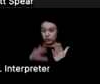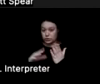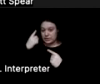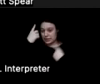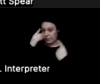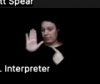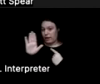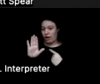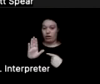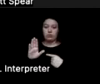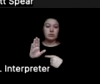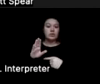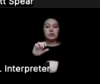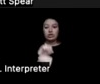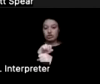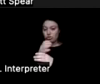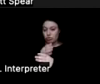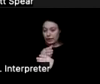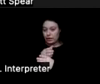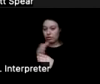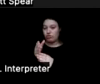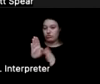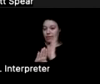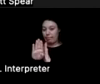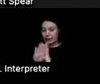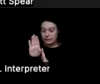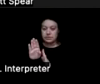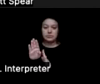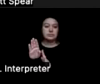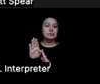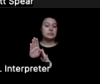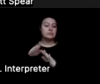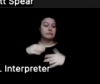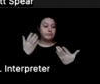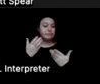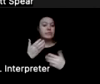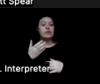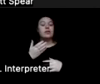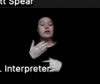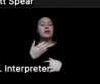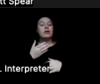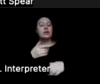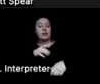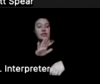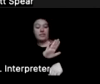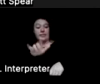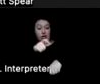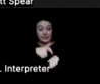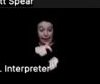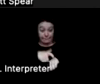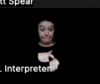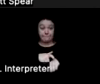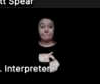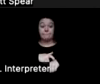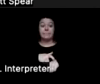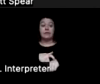thinking about the kinds of things and time that they're spending their energy on